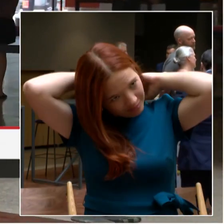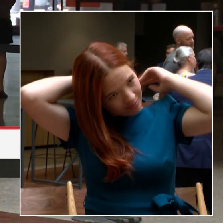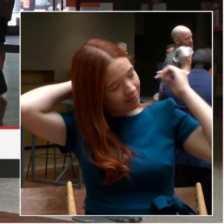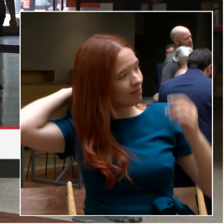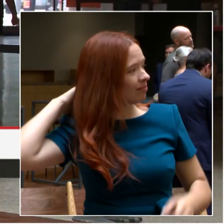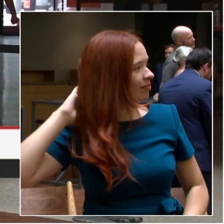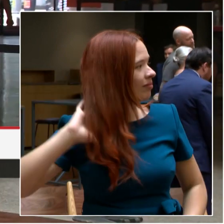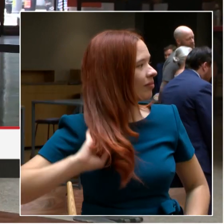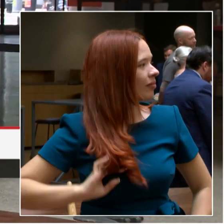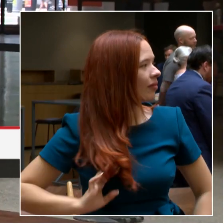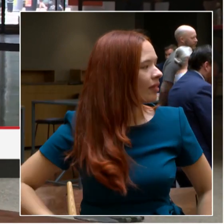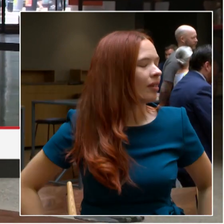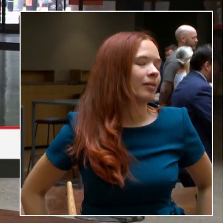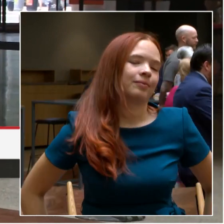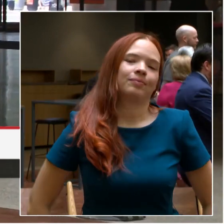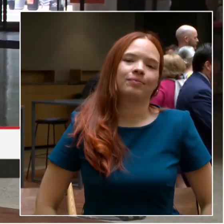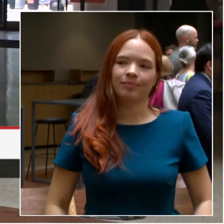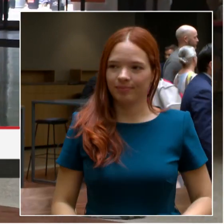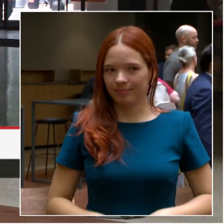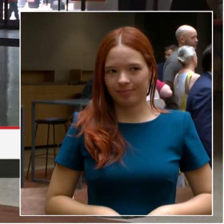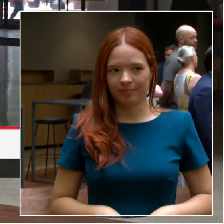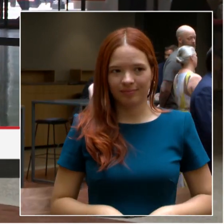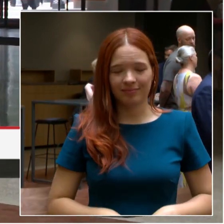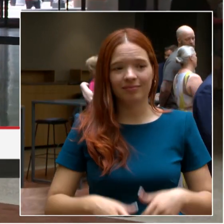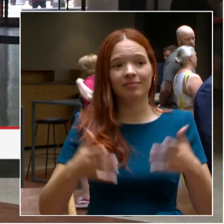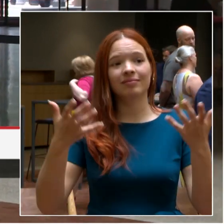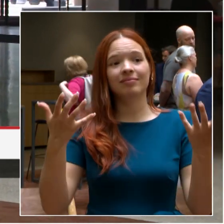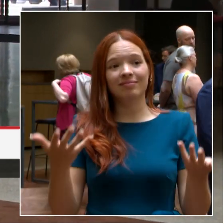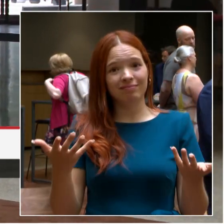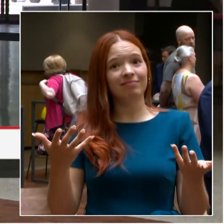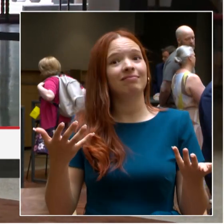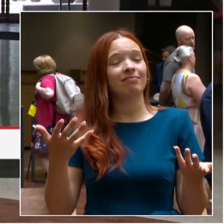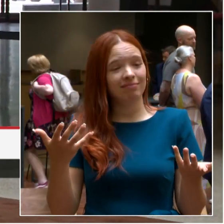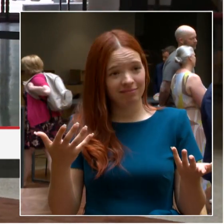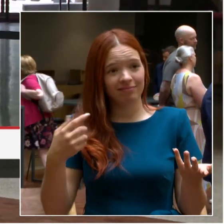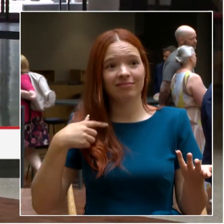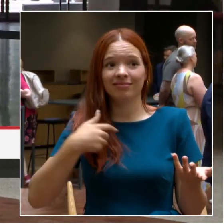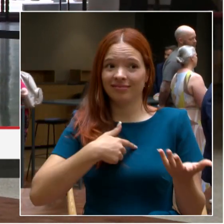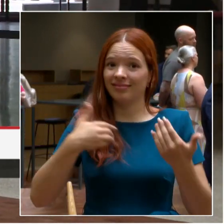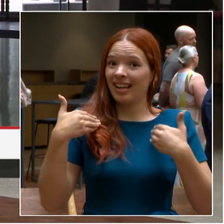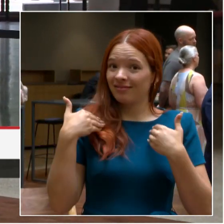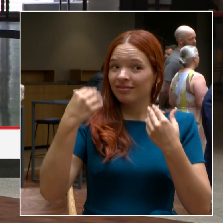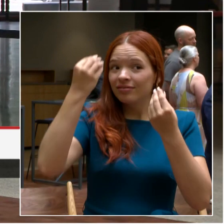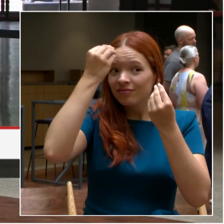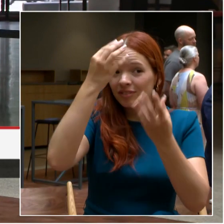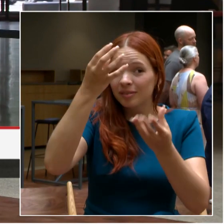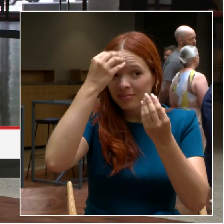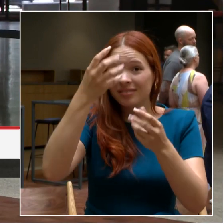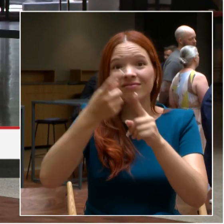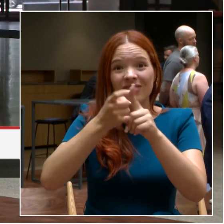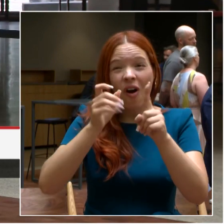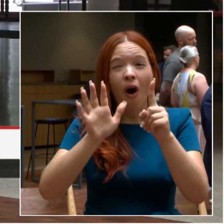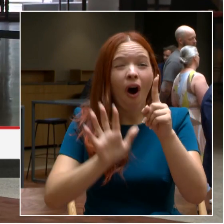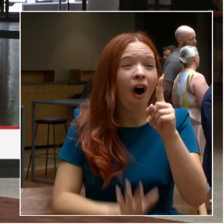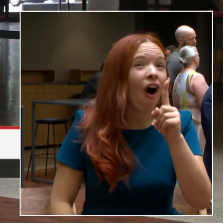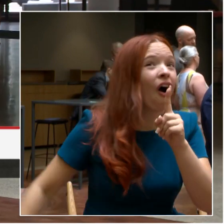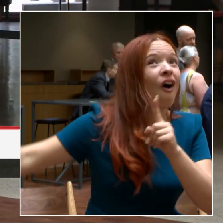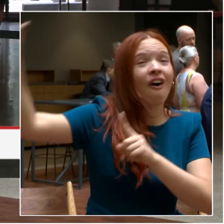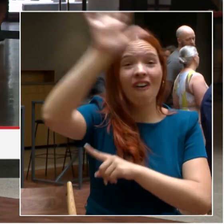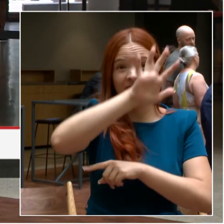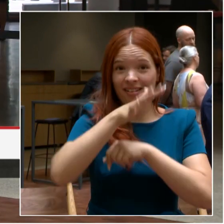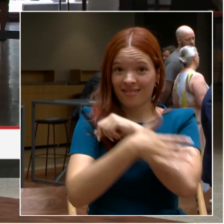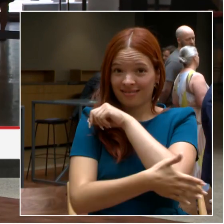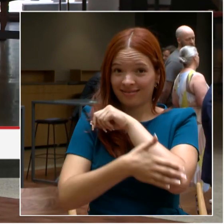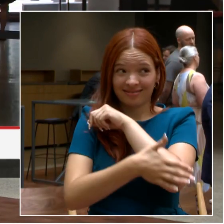So we've got correspondents from all over the country here. I'm very pleased. We have, for example, in addition to local folks like Crispus Gordon